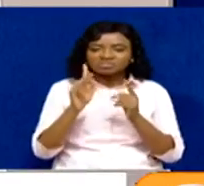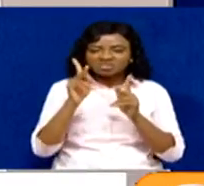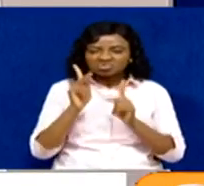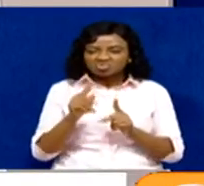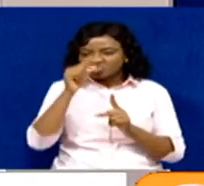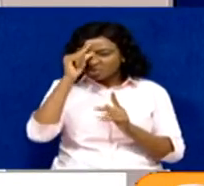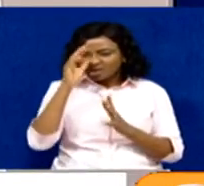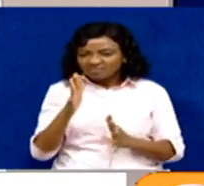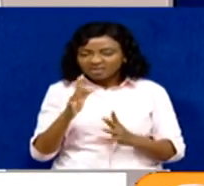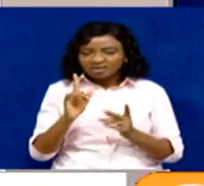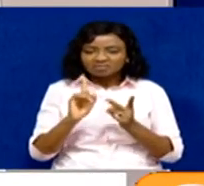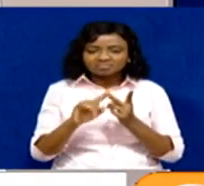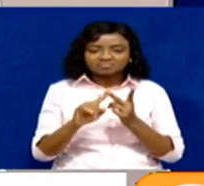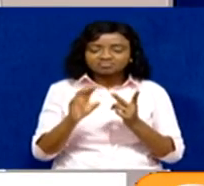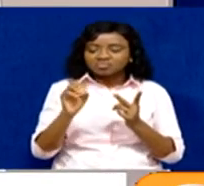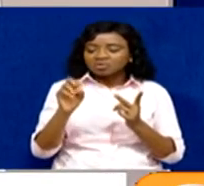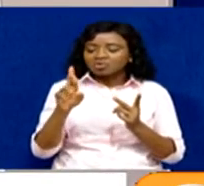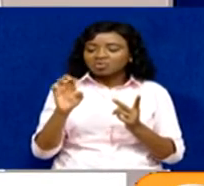2007, James Orengo,